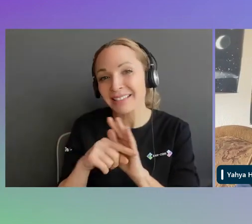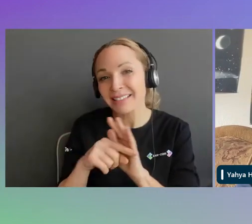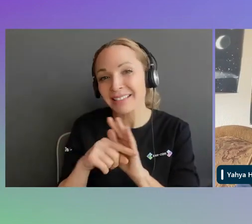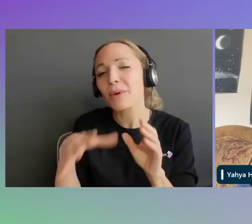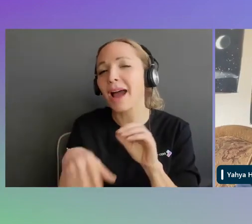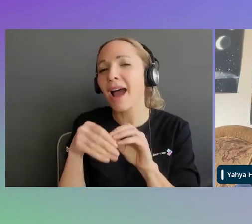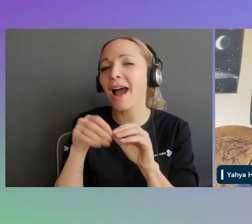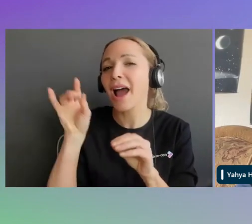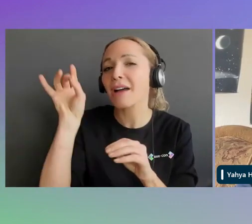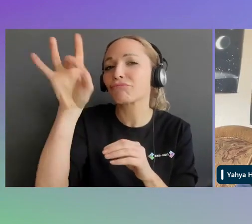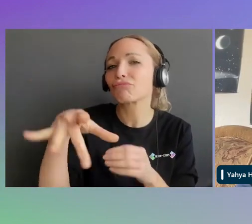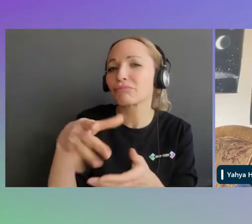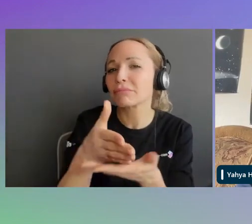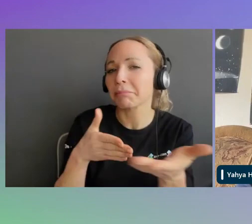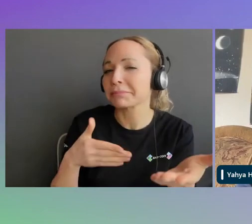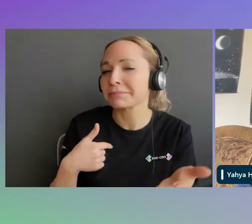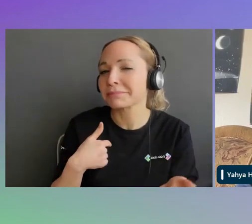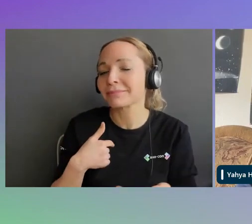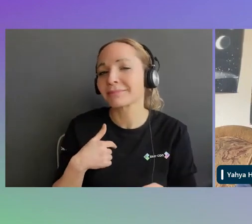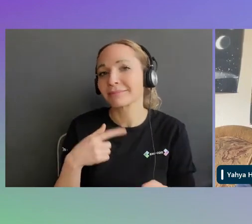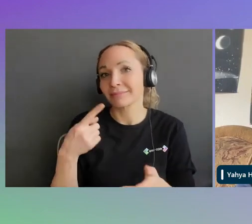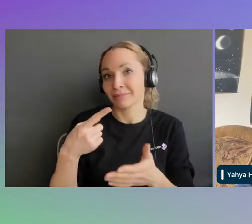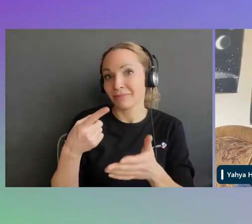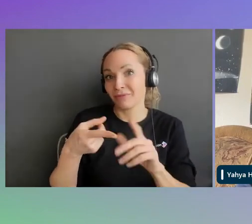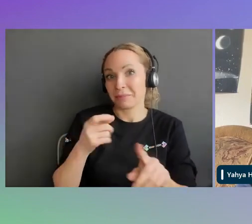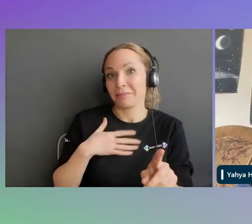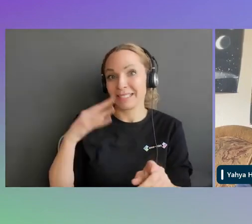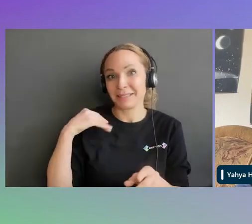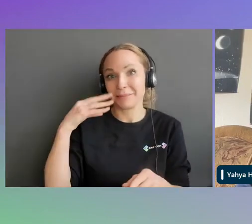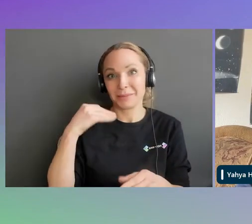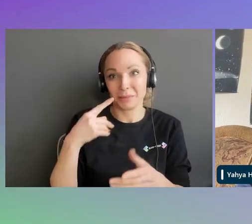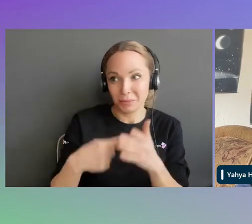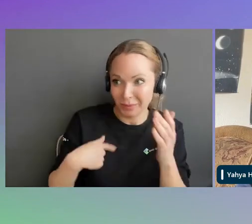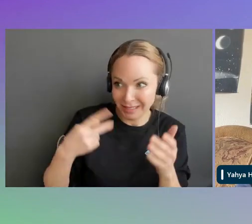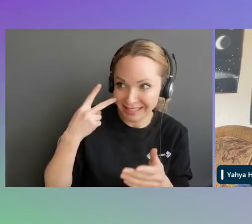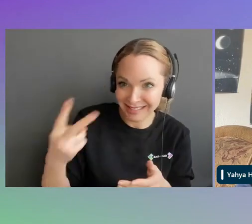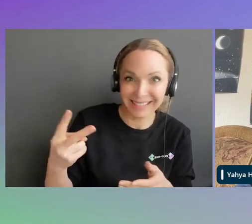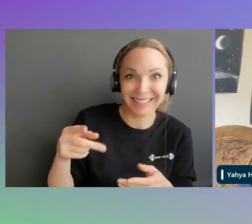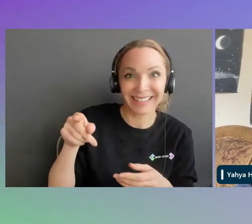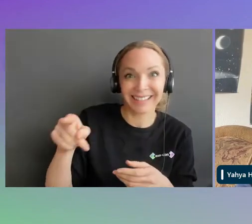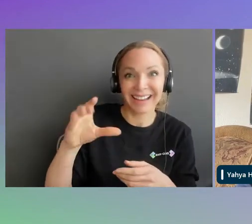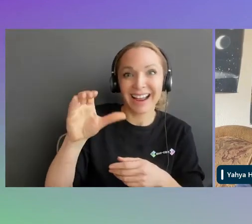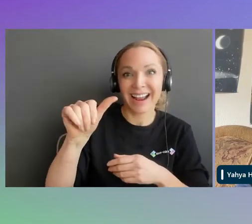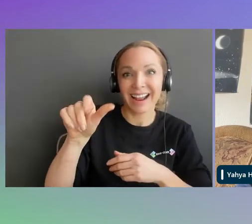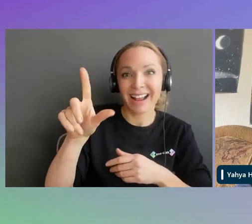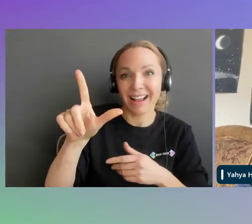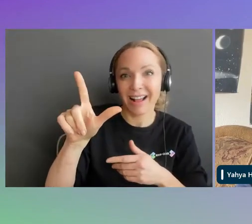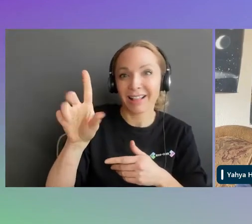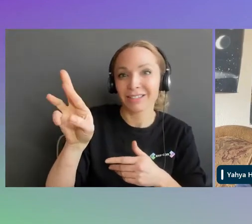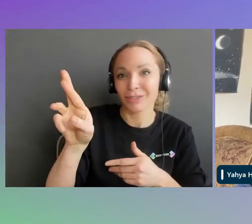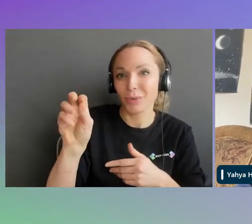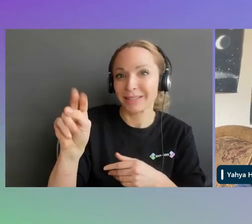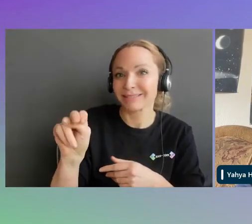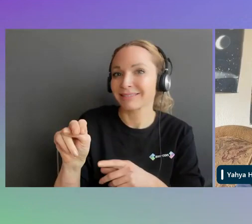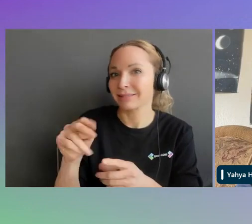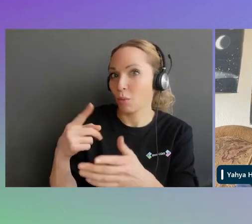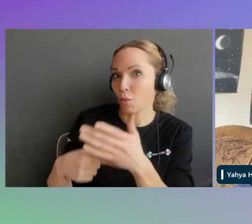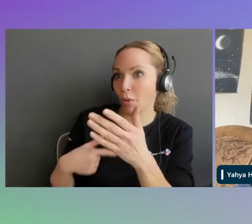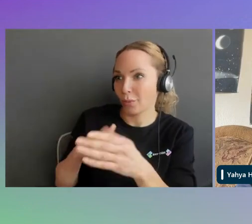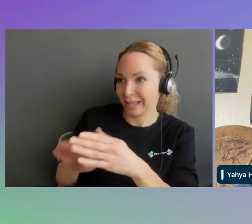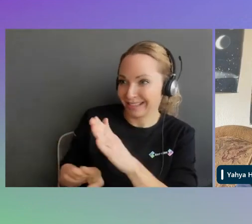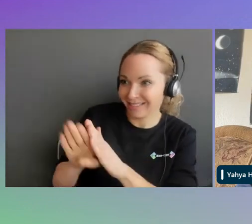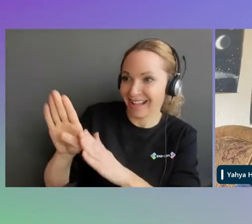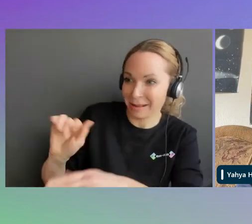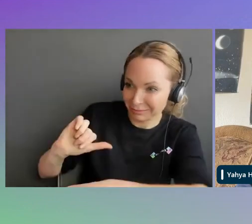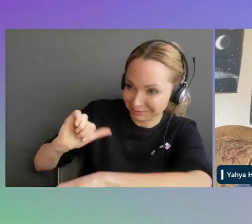and kind of from my experience of what I've seen in our development of Cauldron. I think it's important that you need to have a